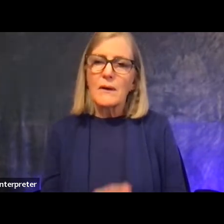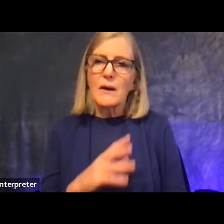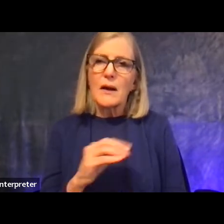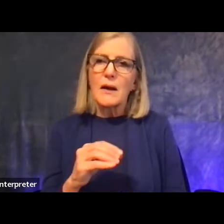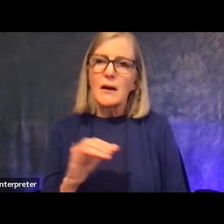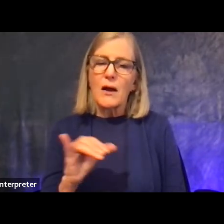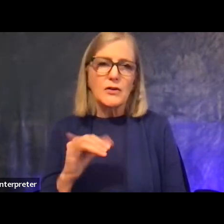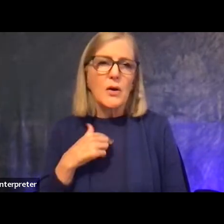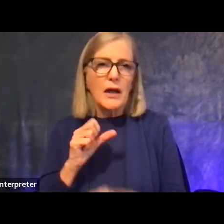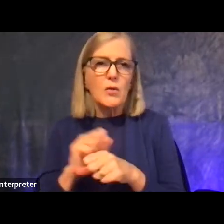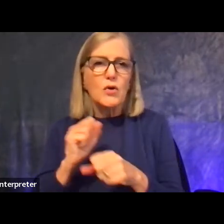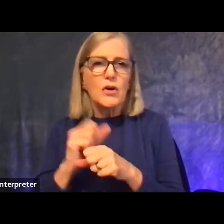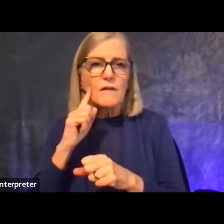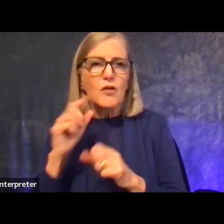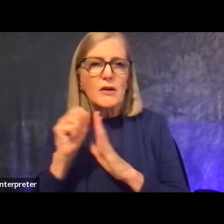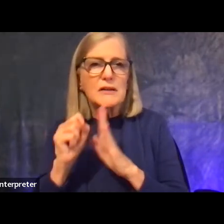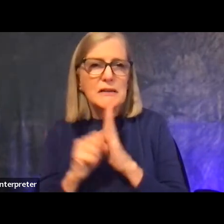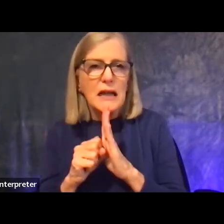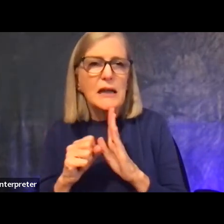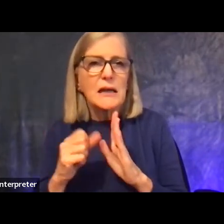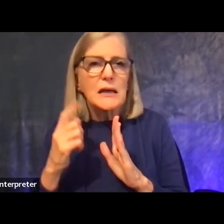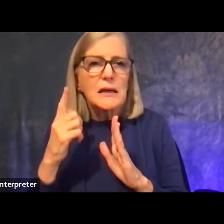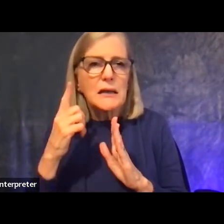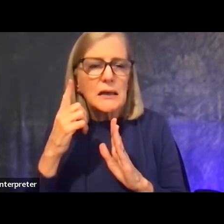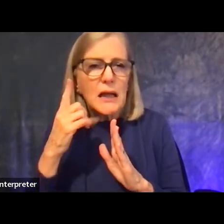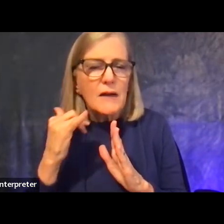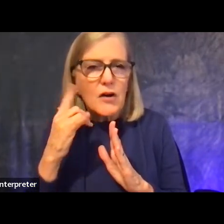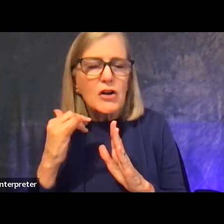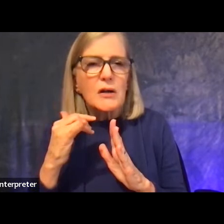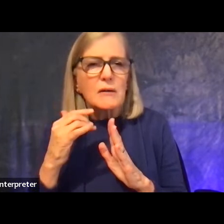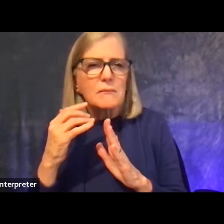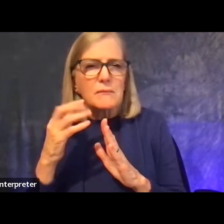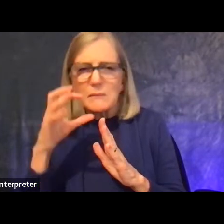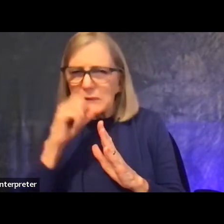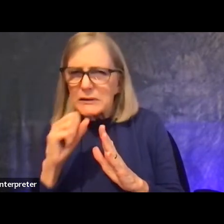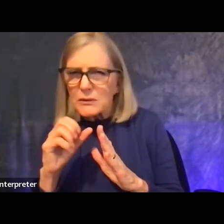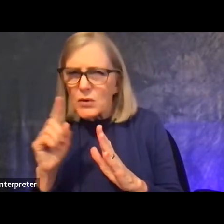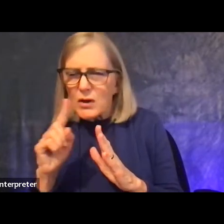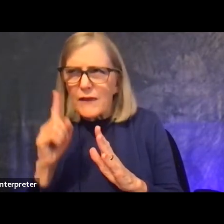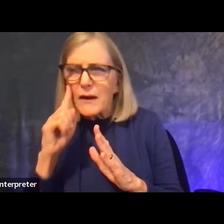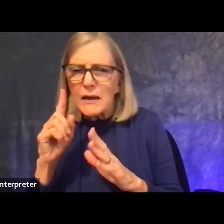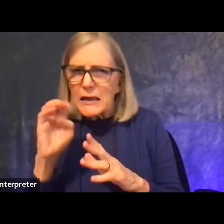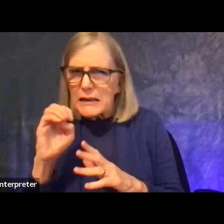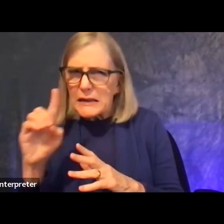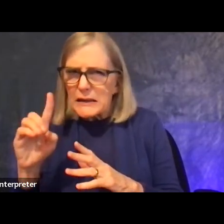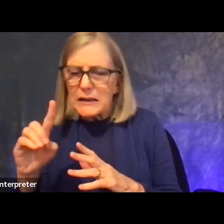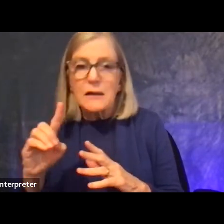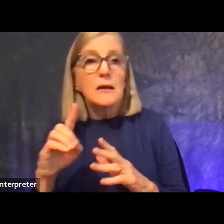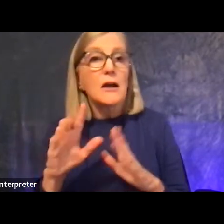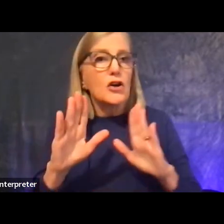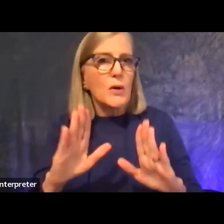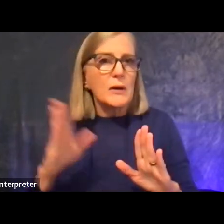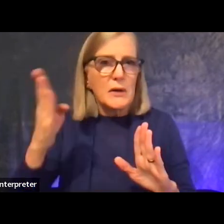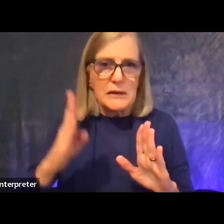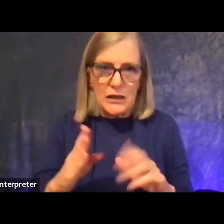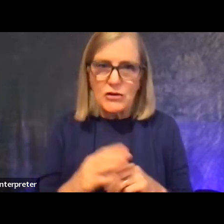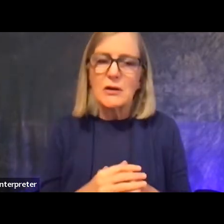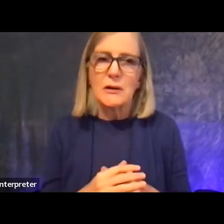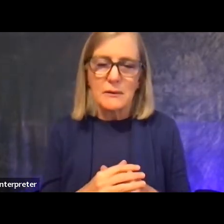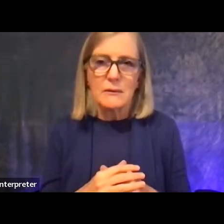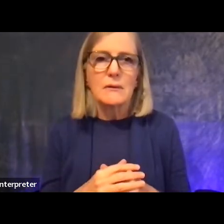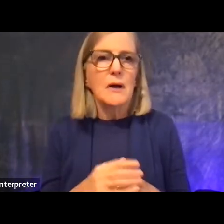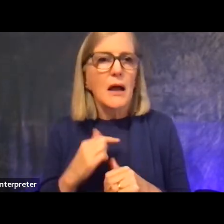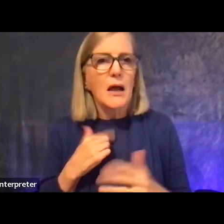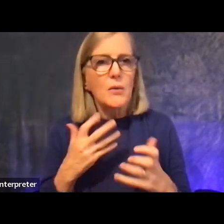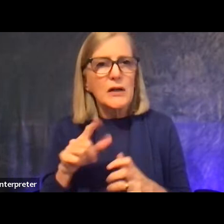And also I work for the State of California Employment Development Department. So great presentations. I would like to ask a question. One thing